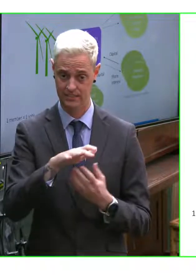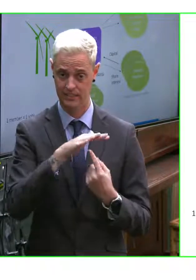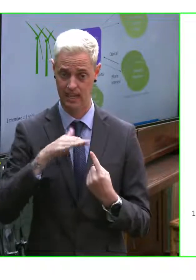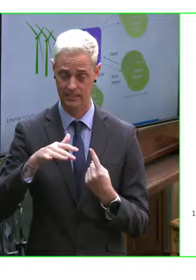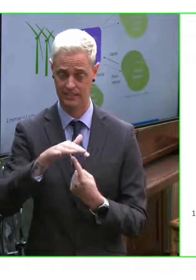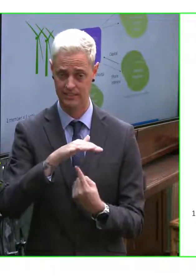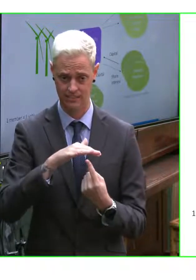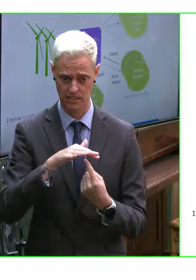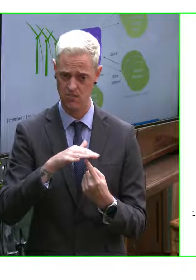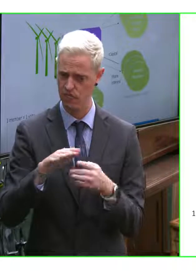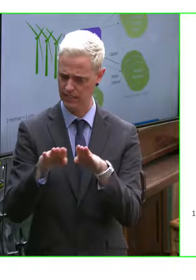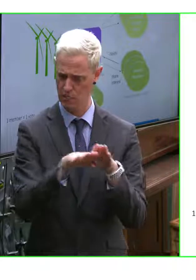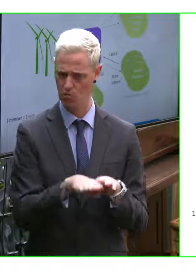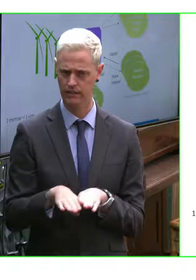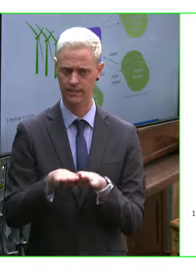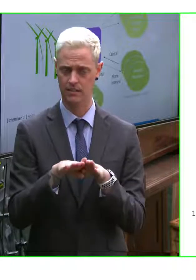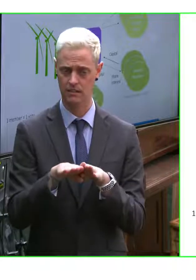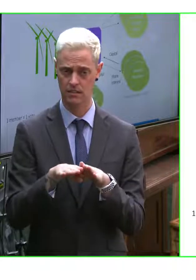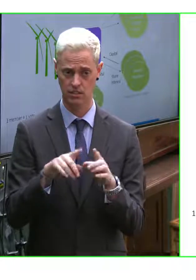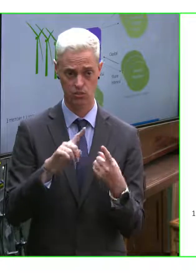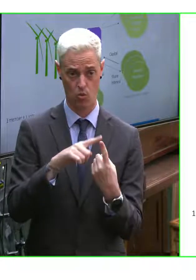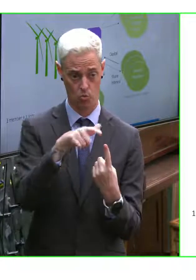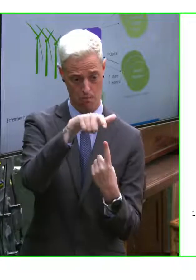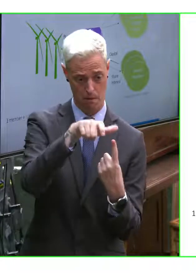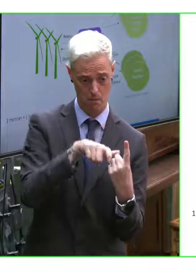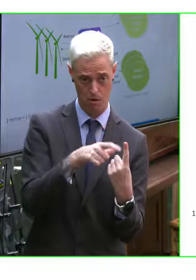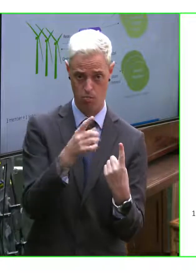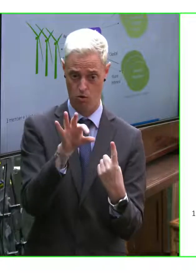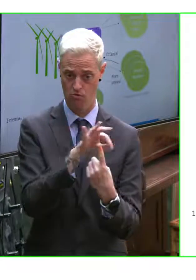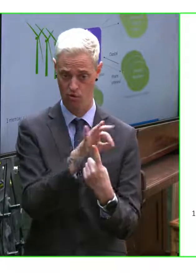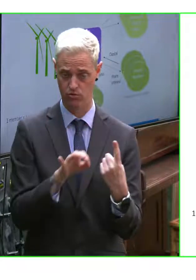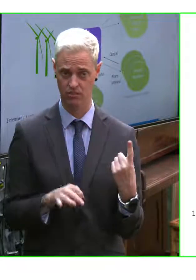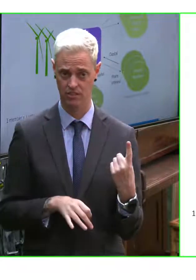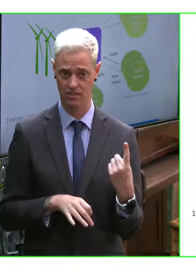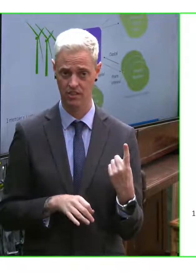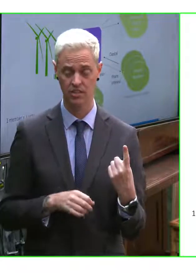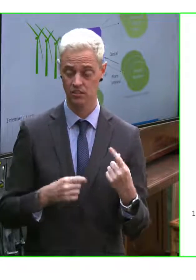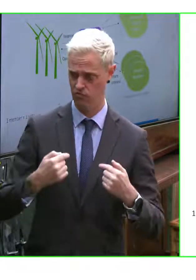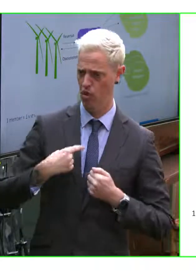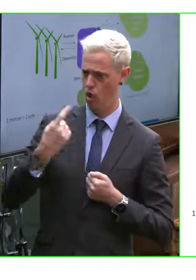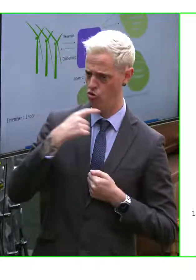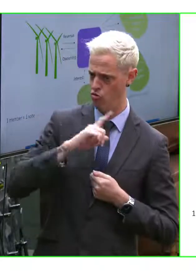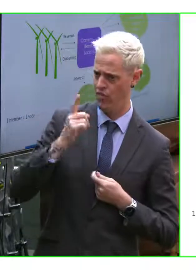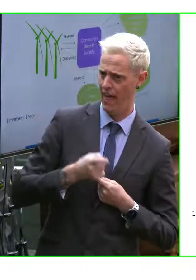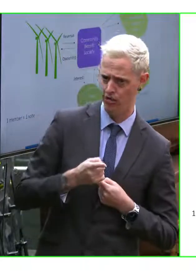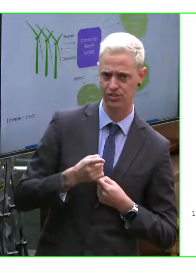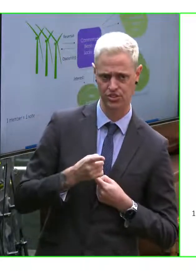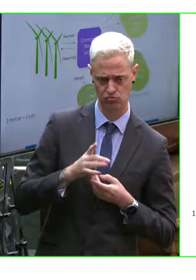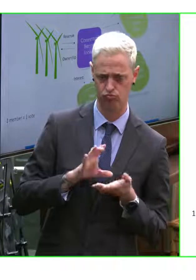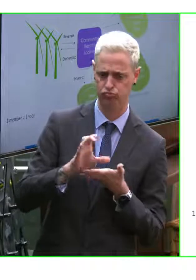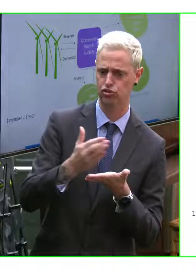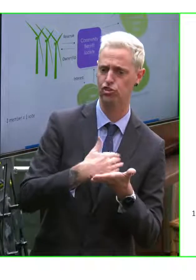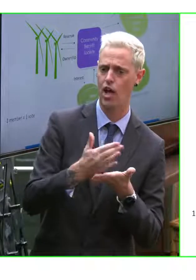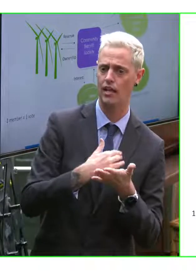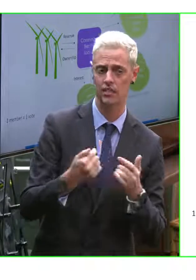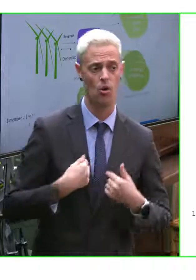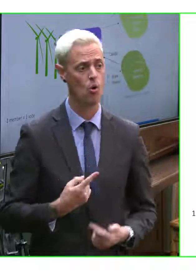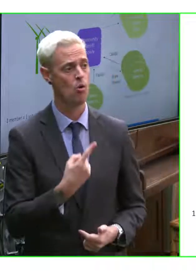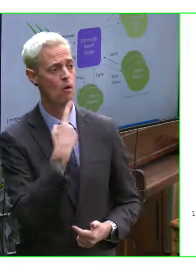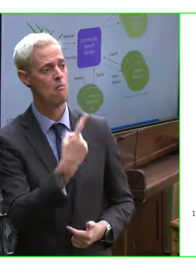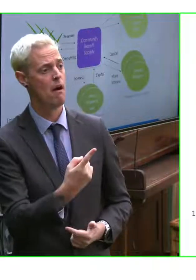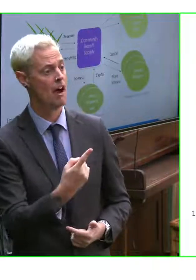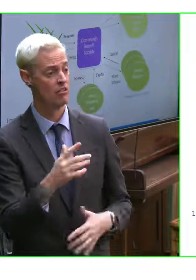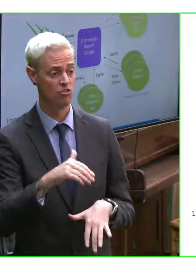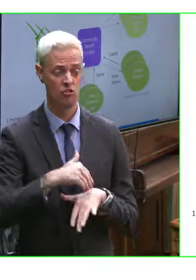very democratic because it's one member, one vote. So if you have £100,000 worth of shares, which is the maximum you're allowed, or £1 of